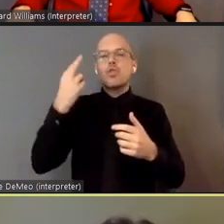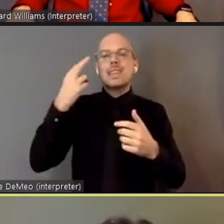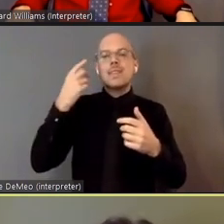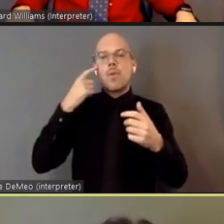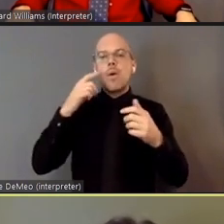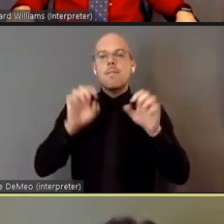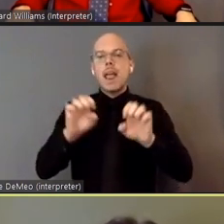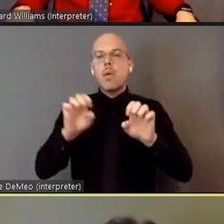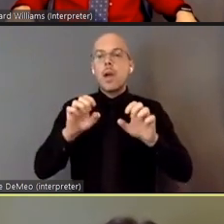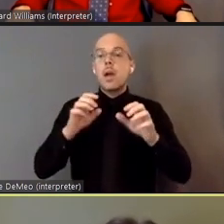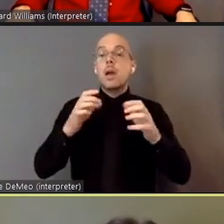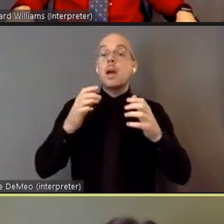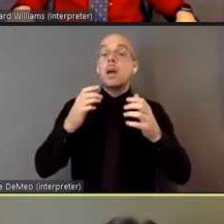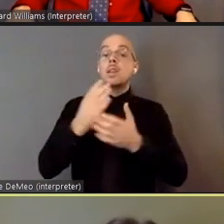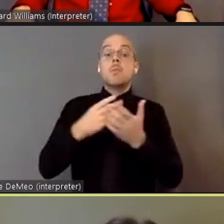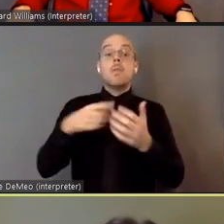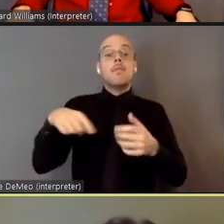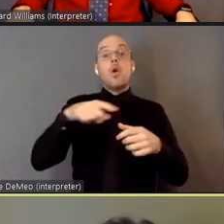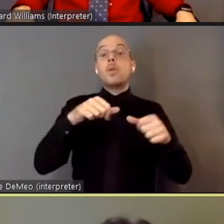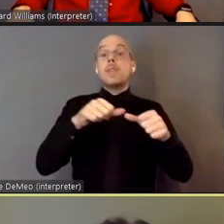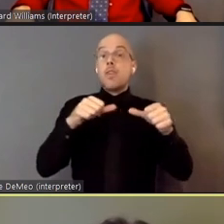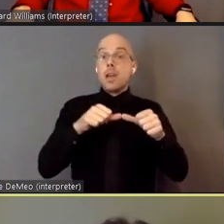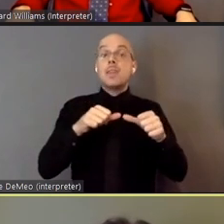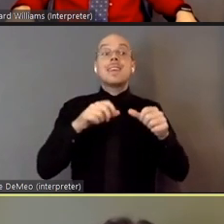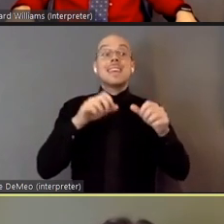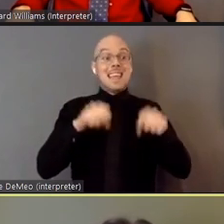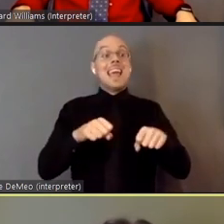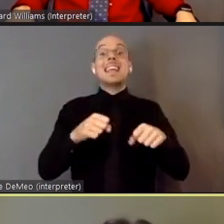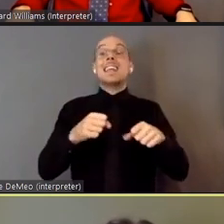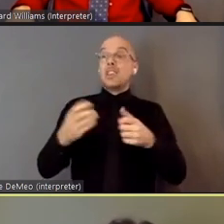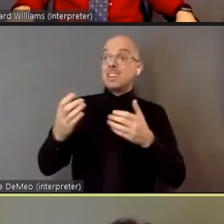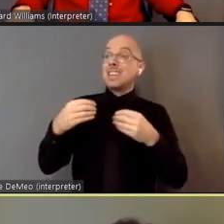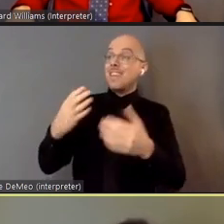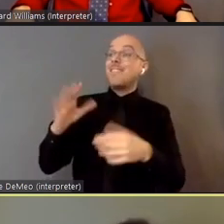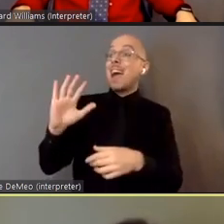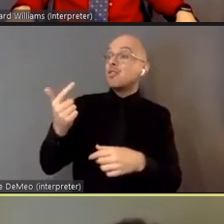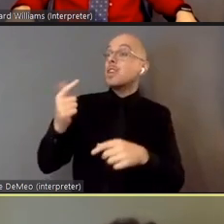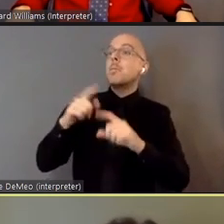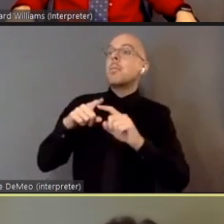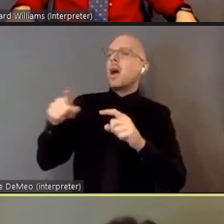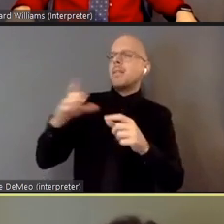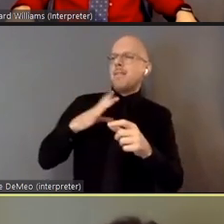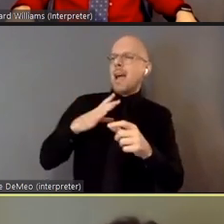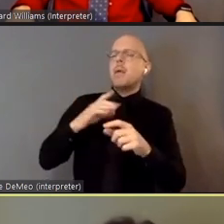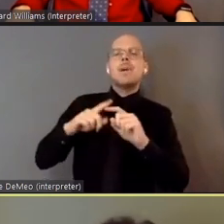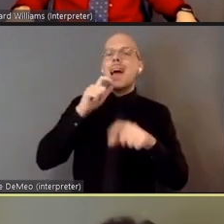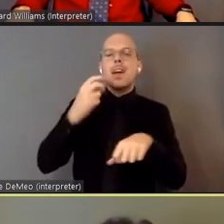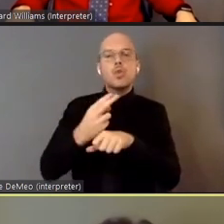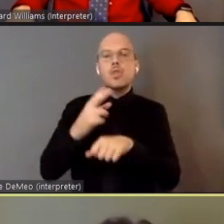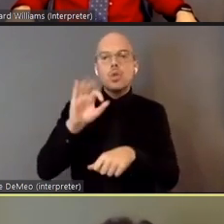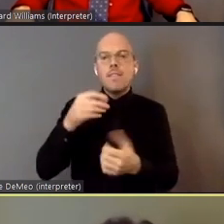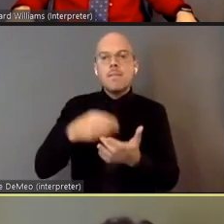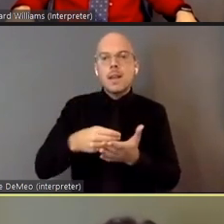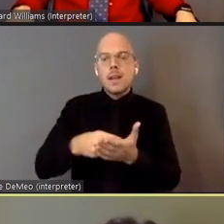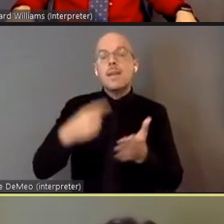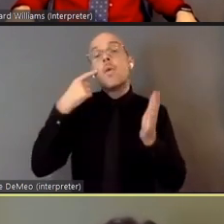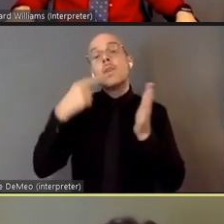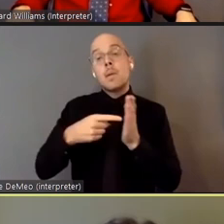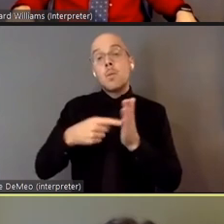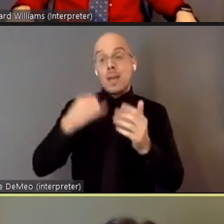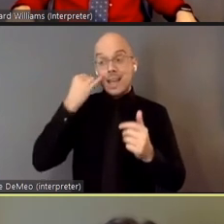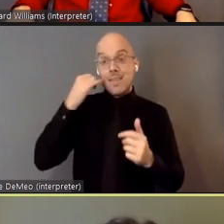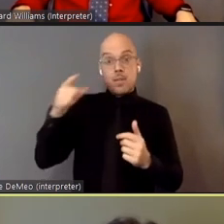5G without needing USF funding. So for example, if an area already has unsubsidized